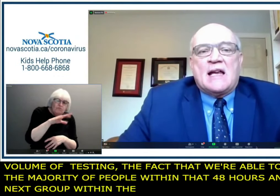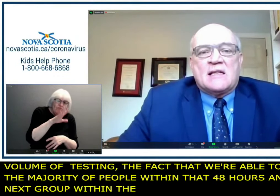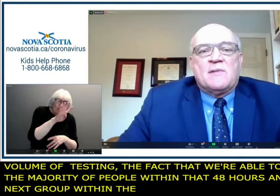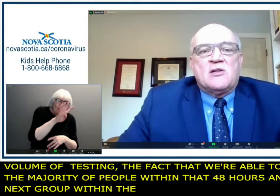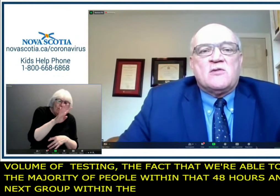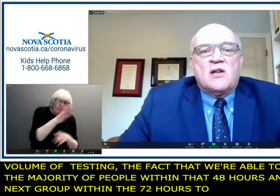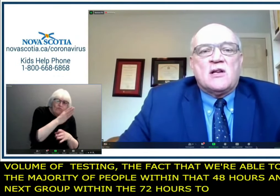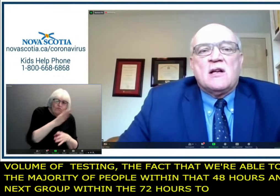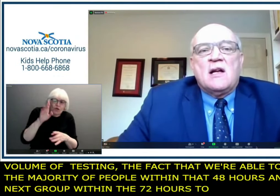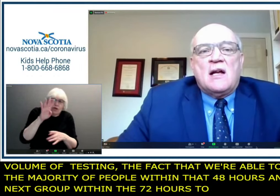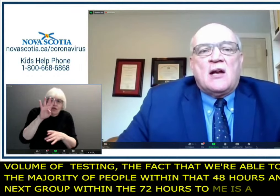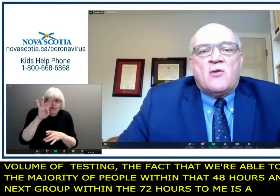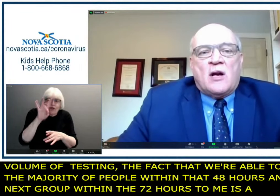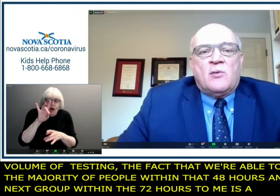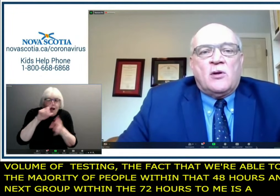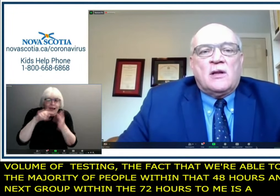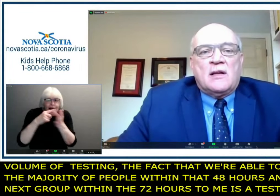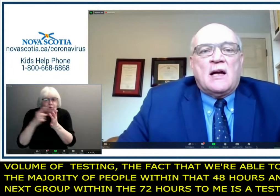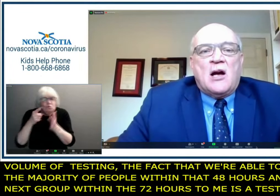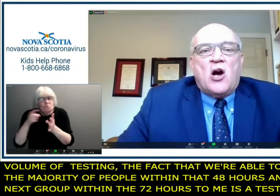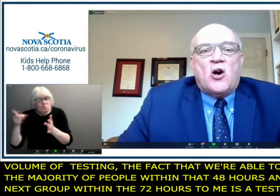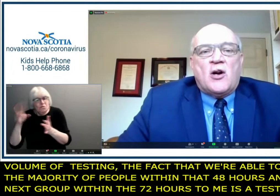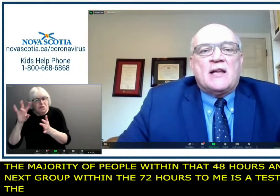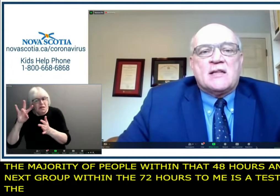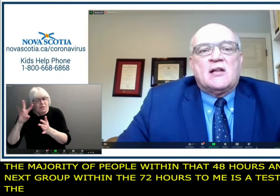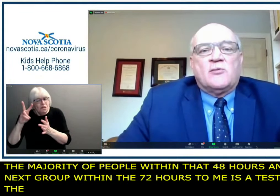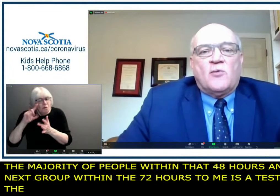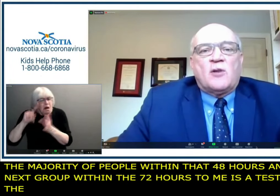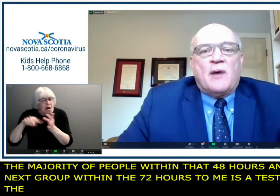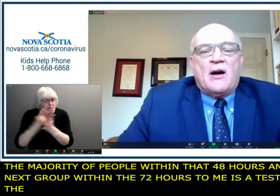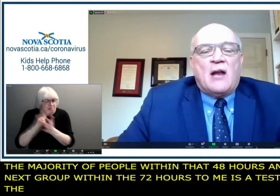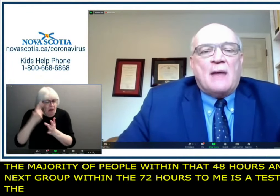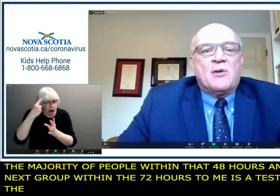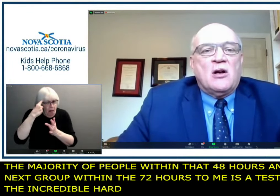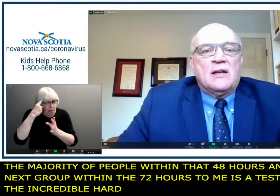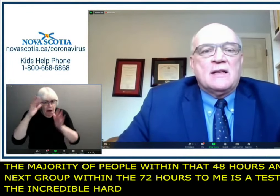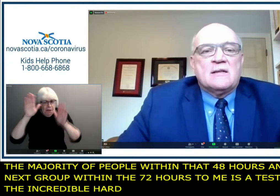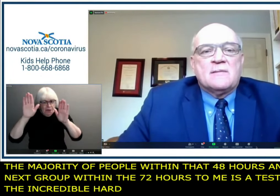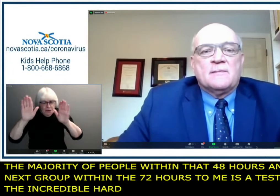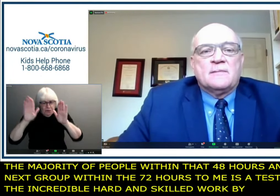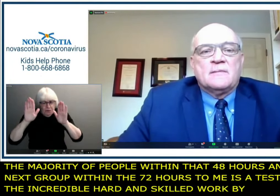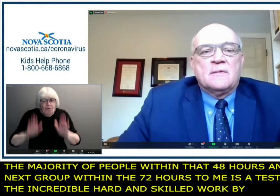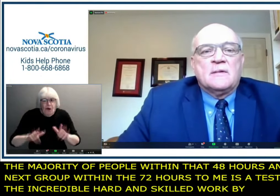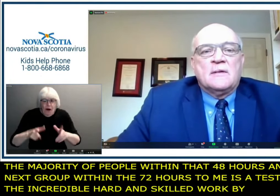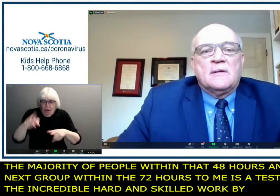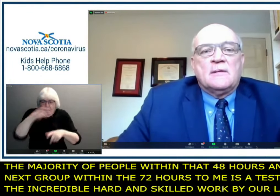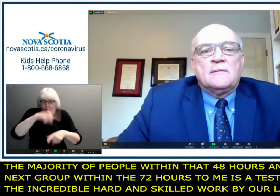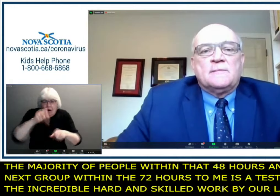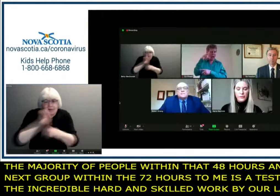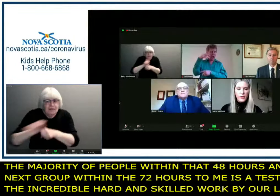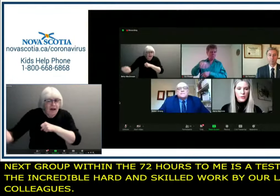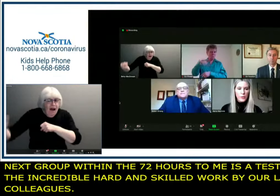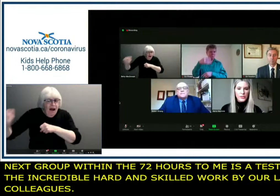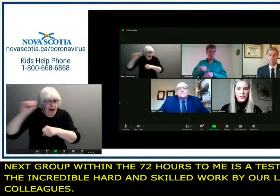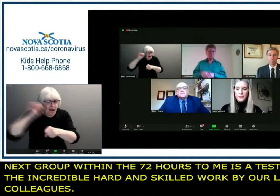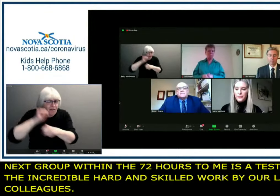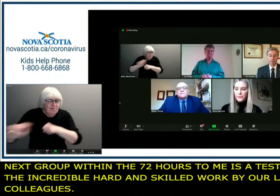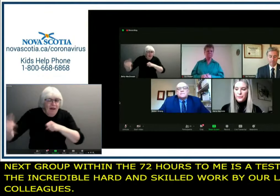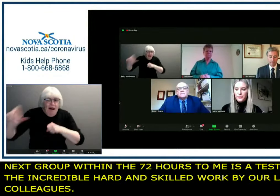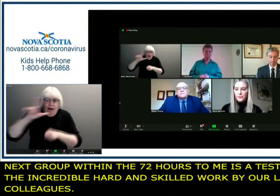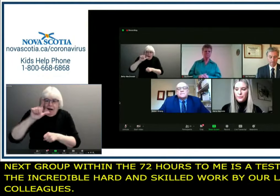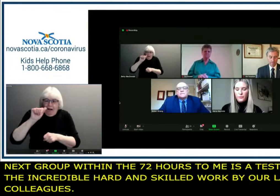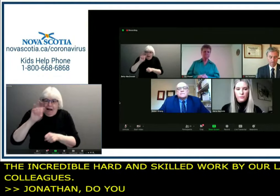a testament to the incredible hard and skilled work by our lab colleagues. Jonathan, do you have a follow-up